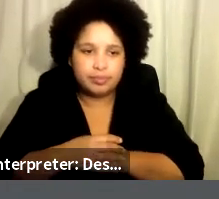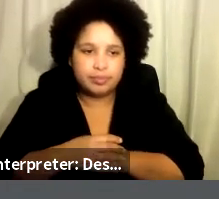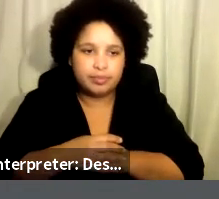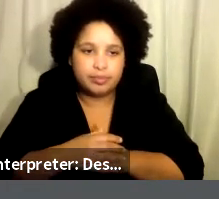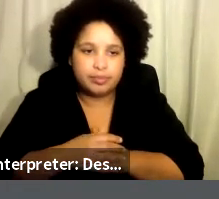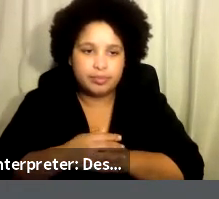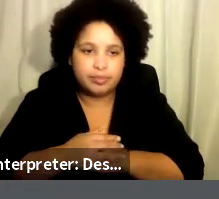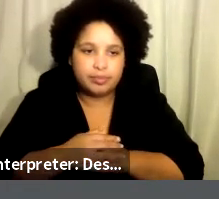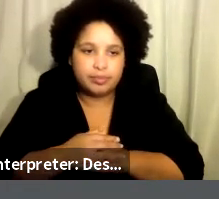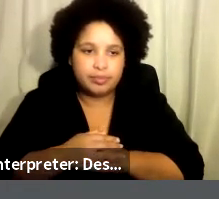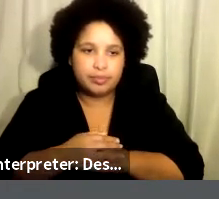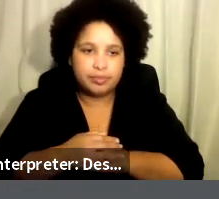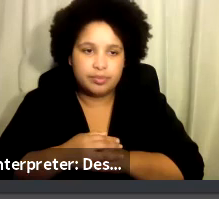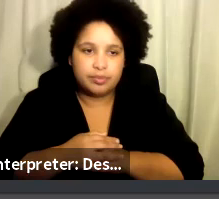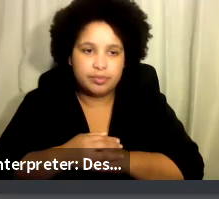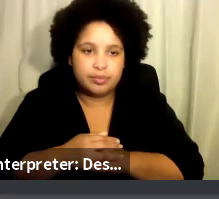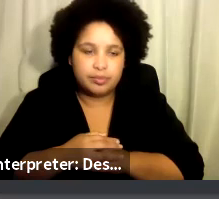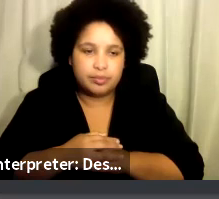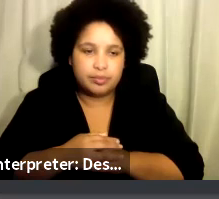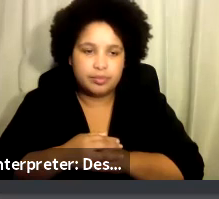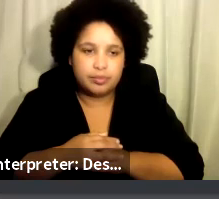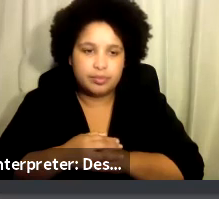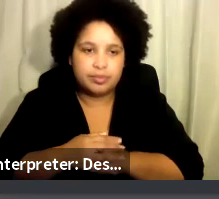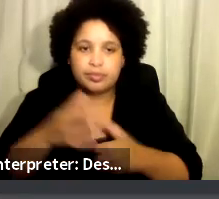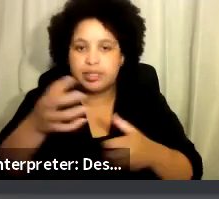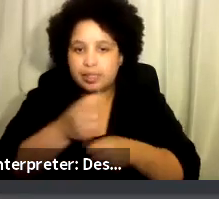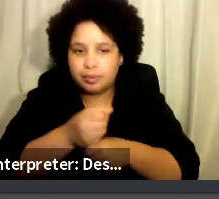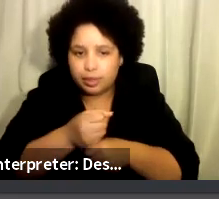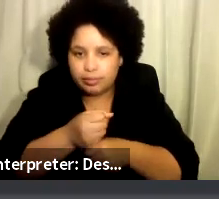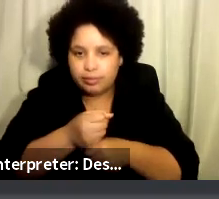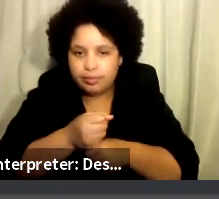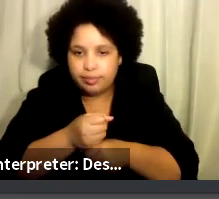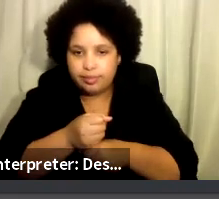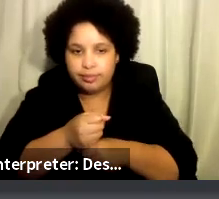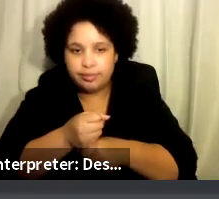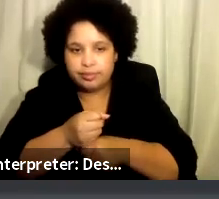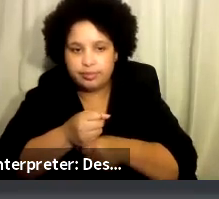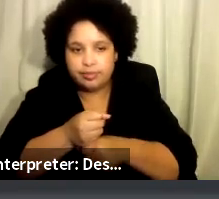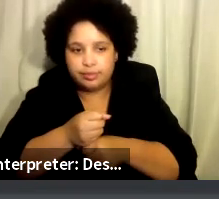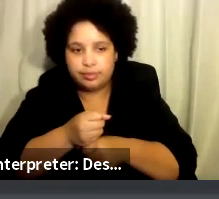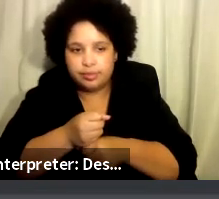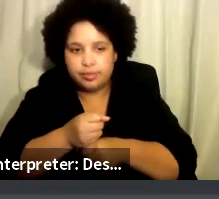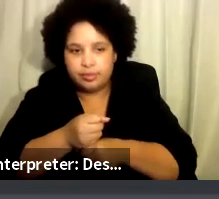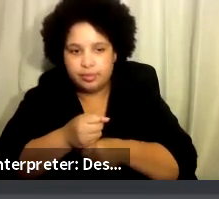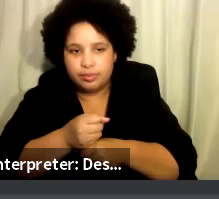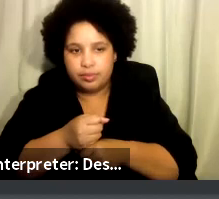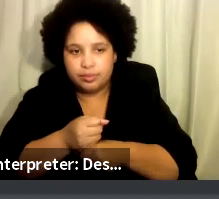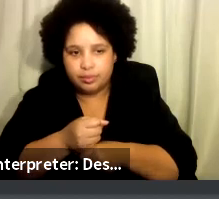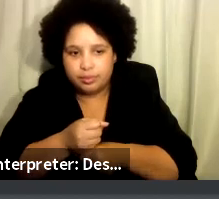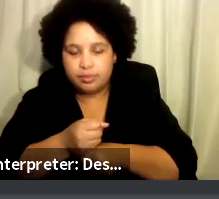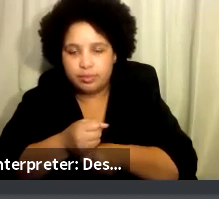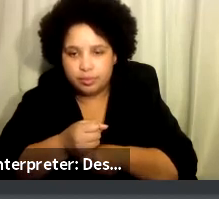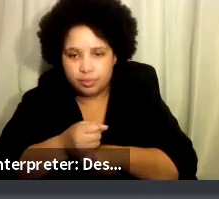And then here, it's another little summary saying what you need to